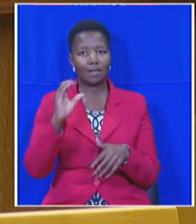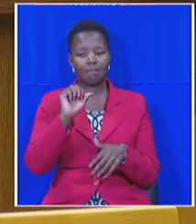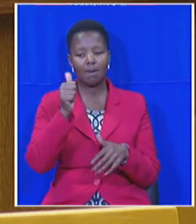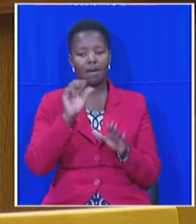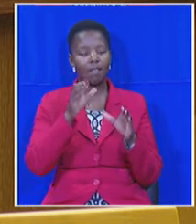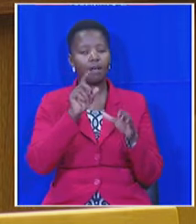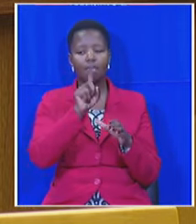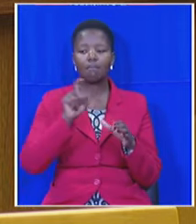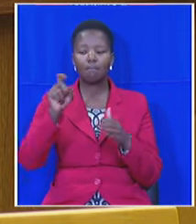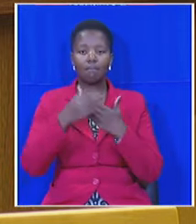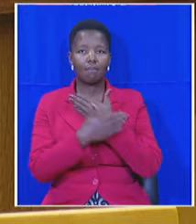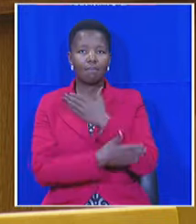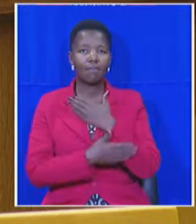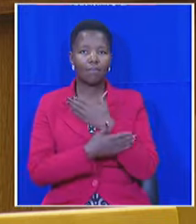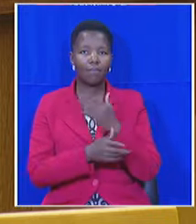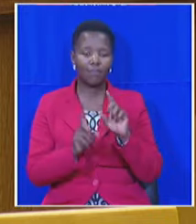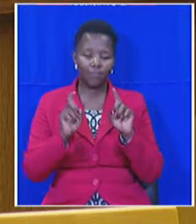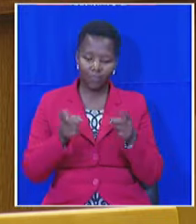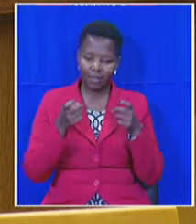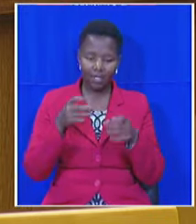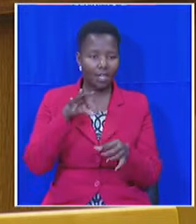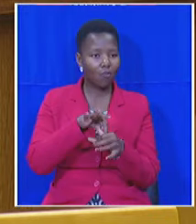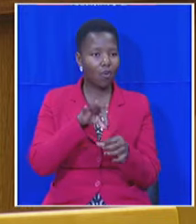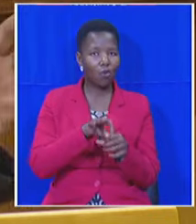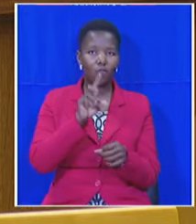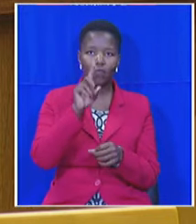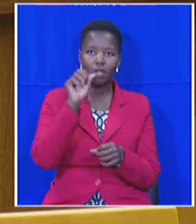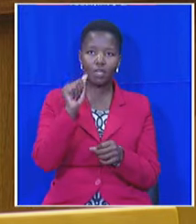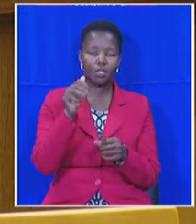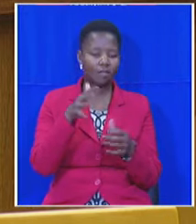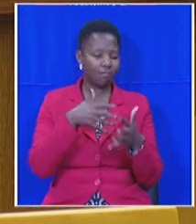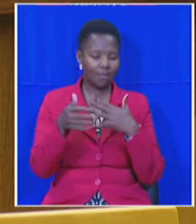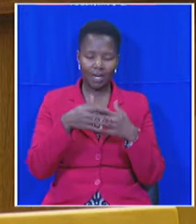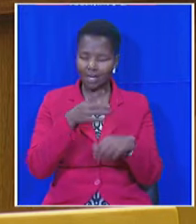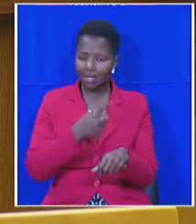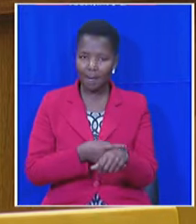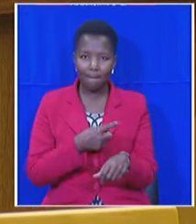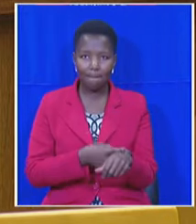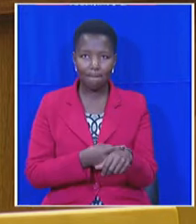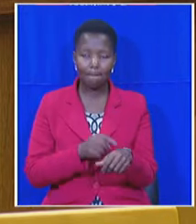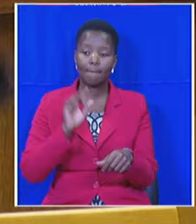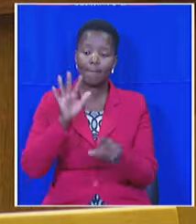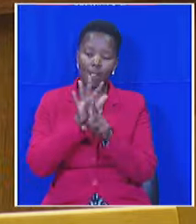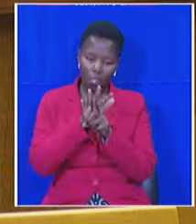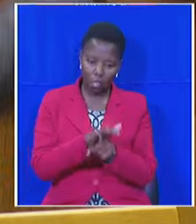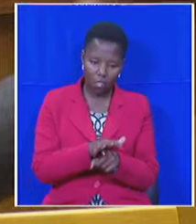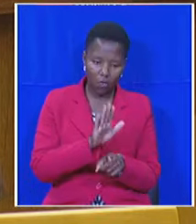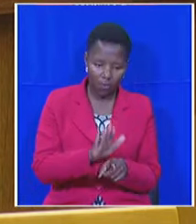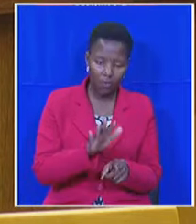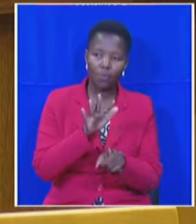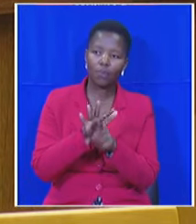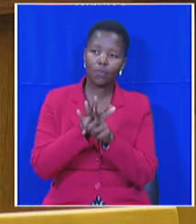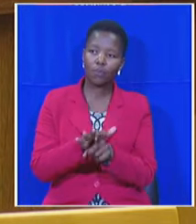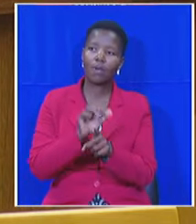country. You cannot vote for the DA at any cost. They oppress you here, they oppress you out